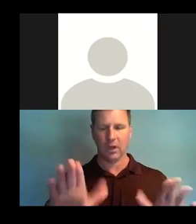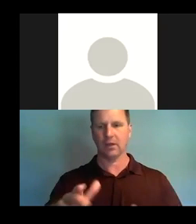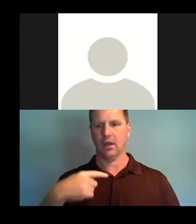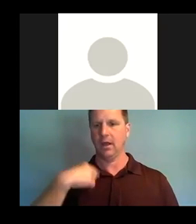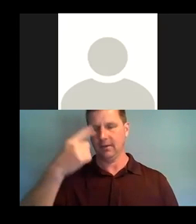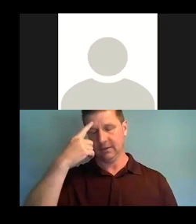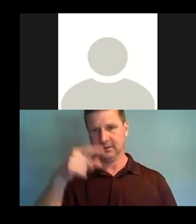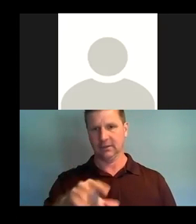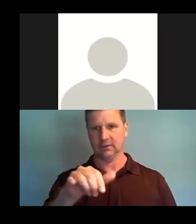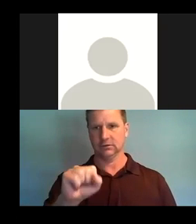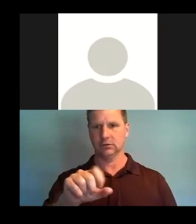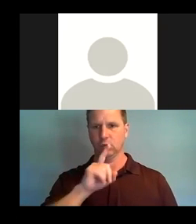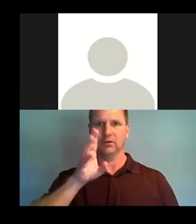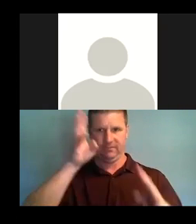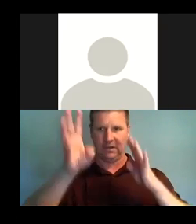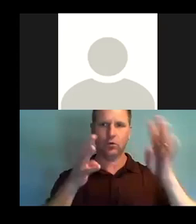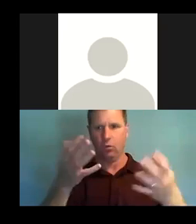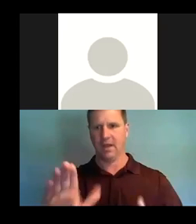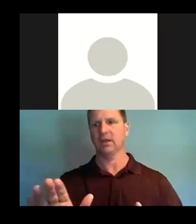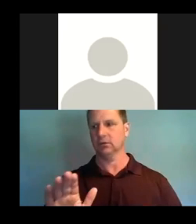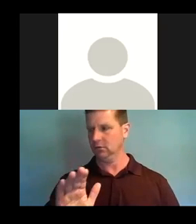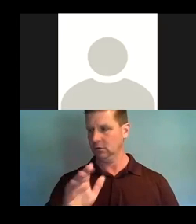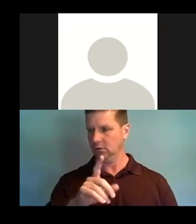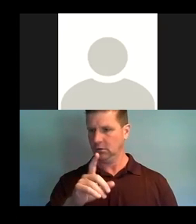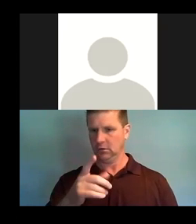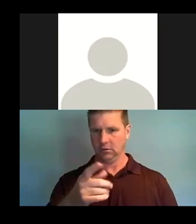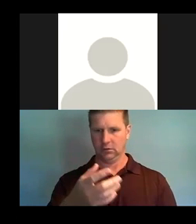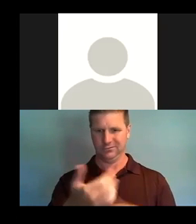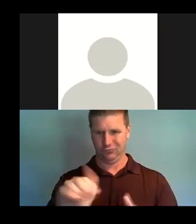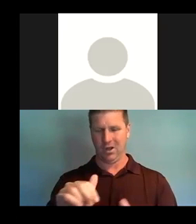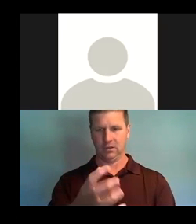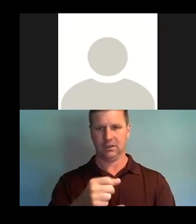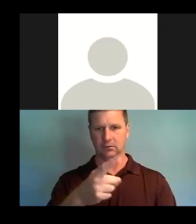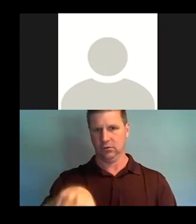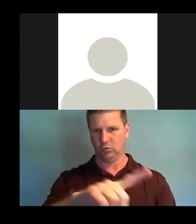do think it's a very innovative way to try to get to those ends.